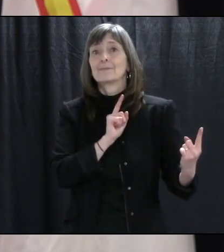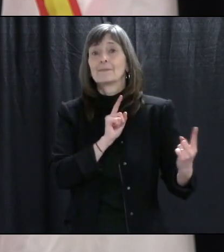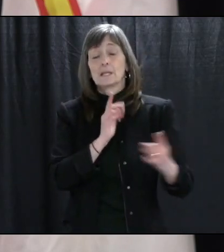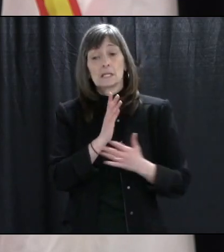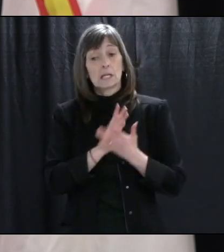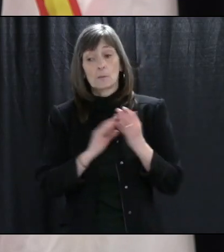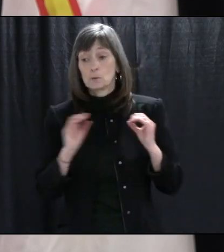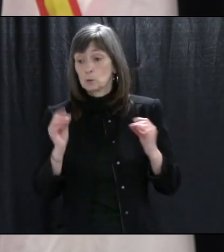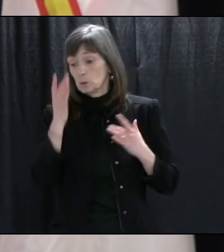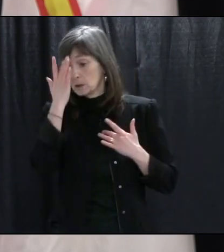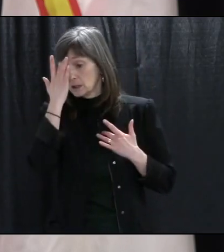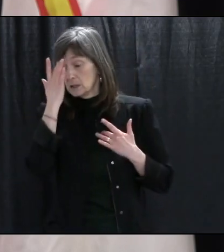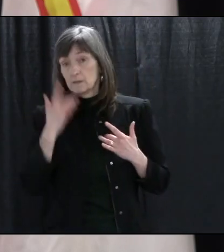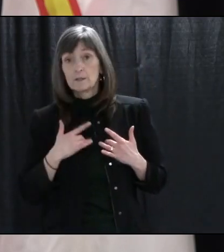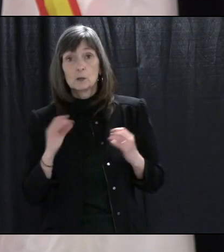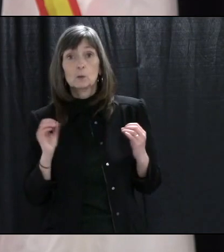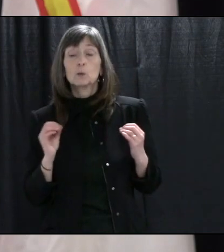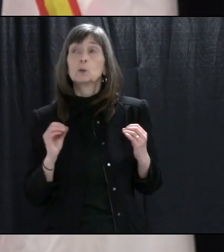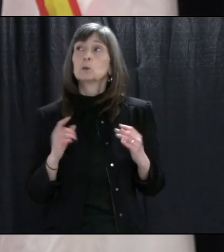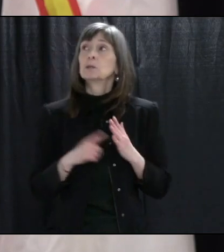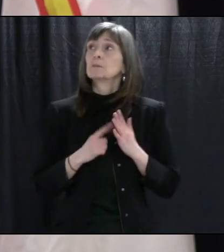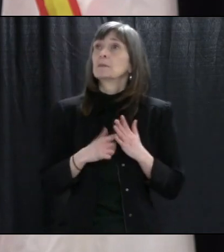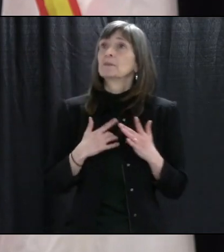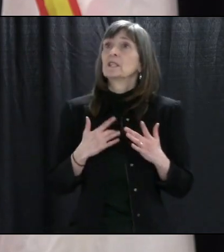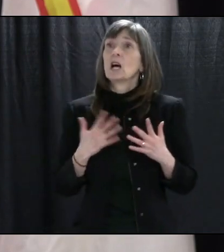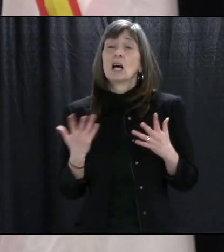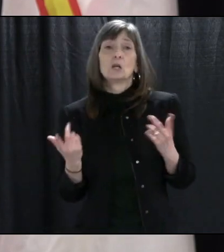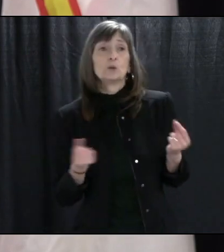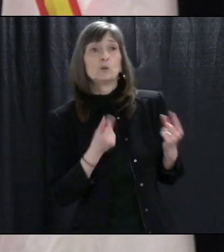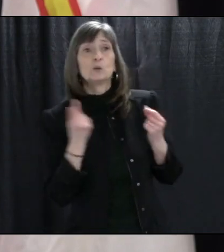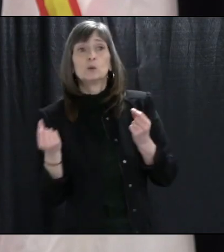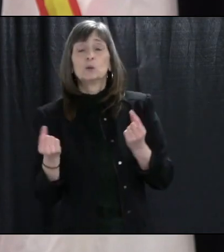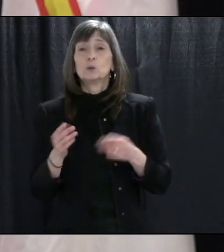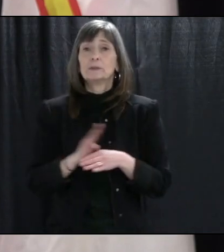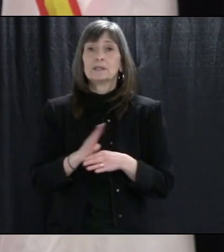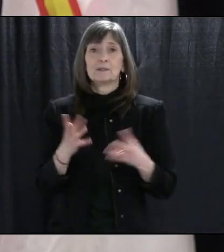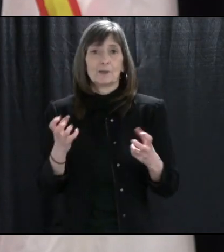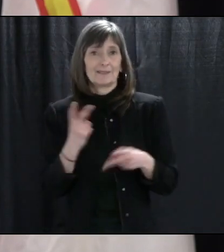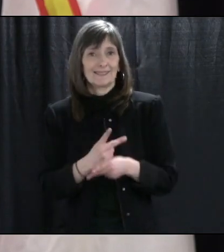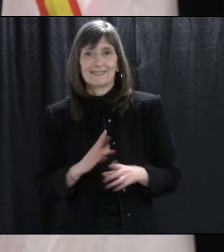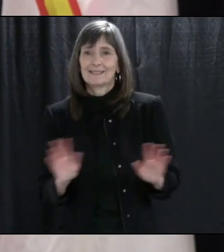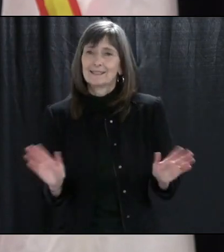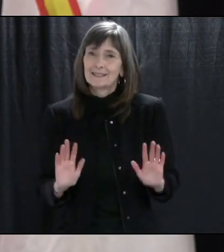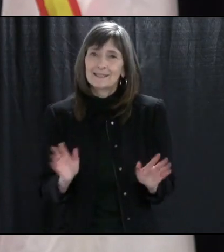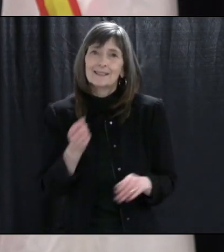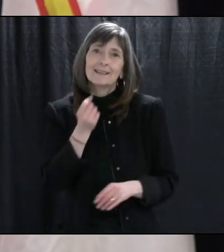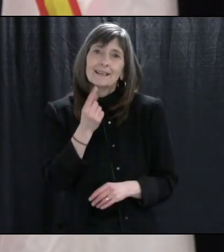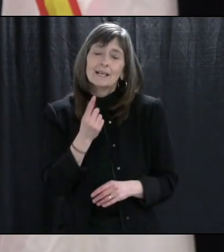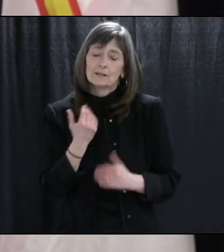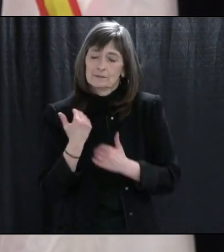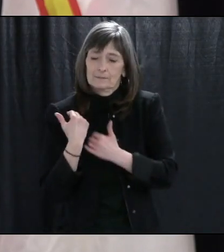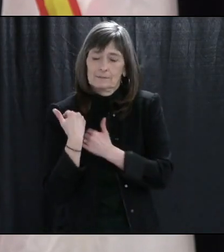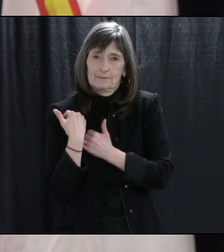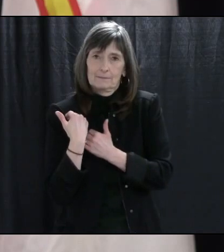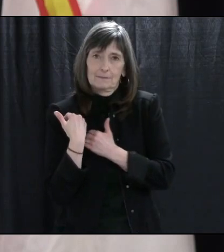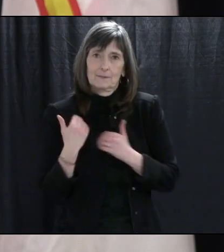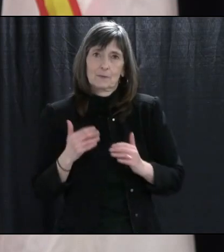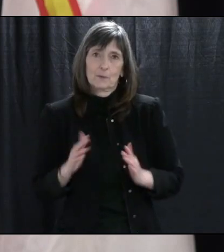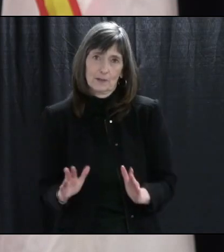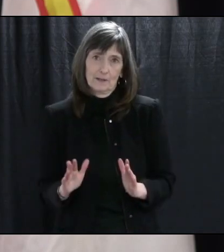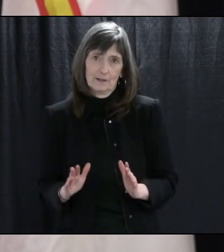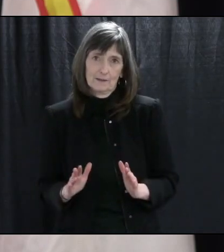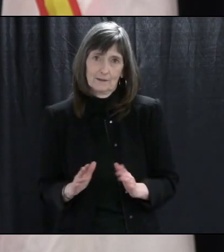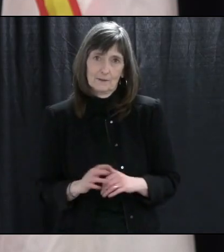there's sometimes a need to actually do some things. But the big thing in all of this is be responsible.